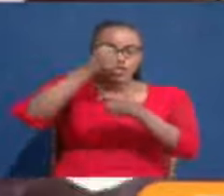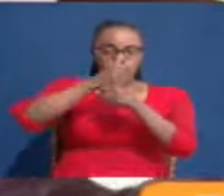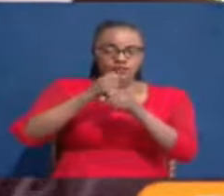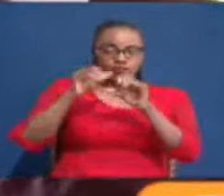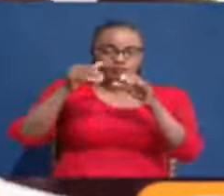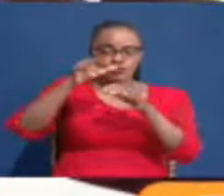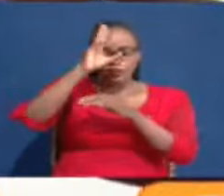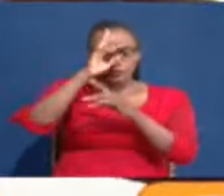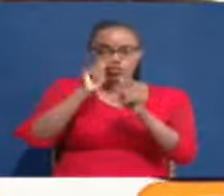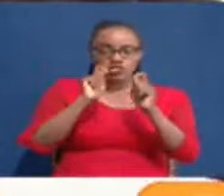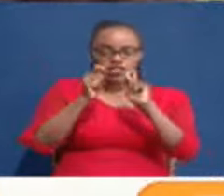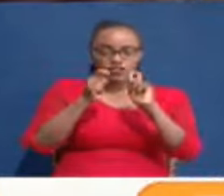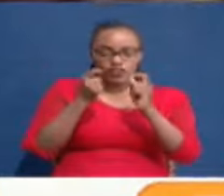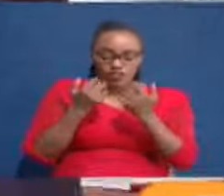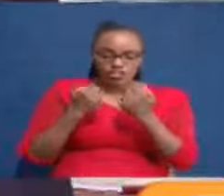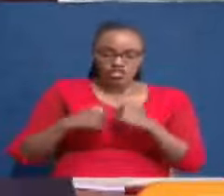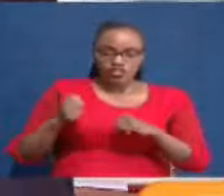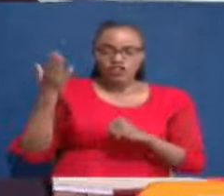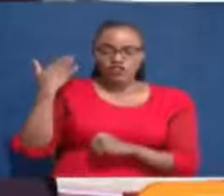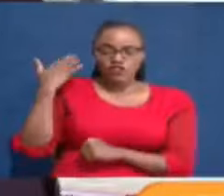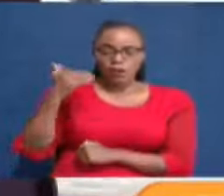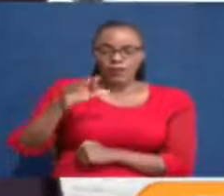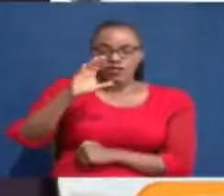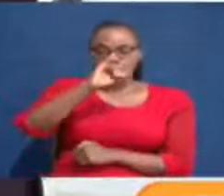on police reforms chaired by former Chief